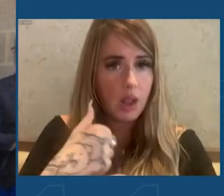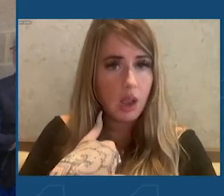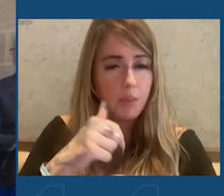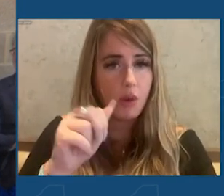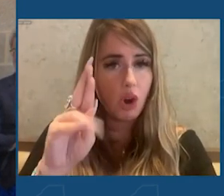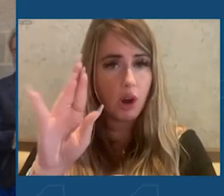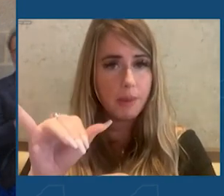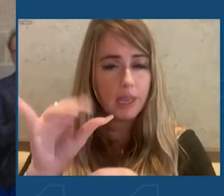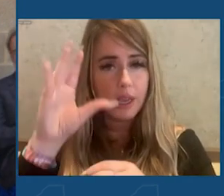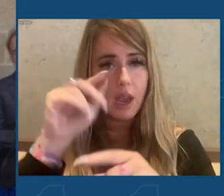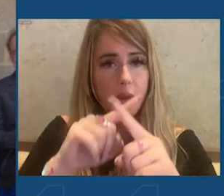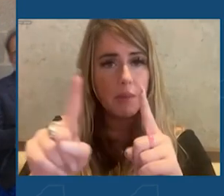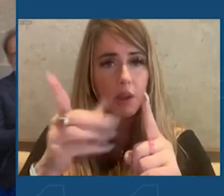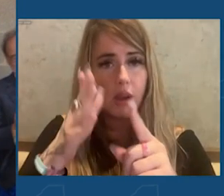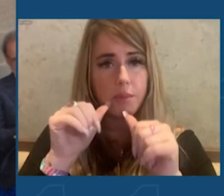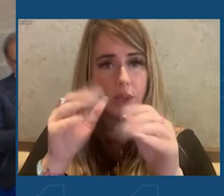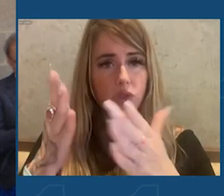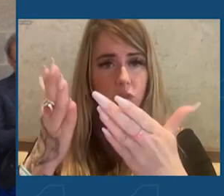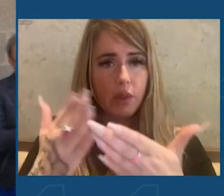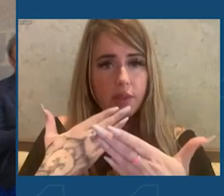bless you and thank you for your service. You're welcome.